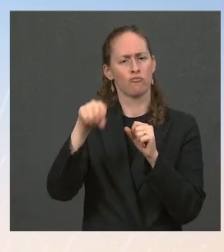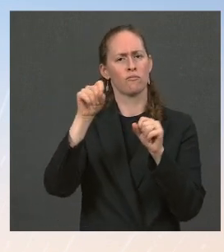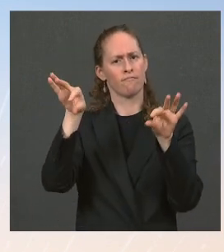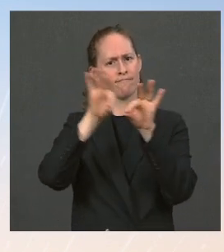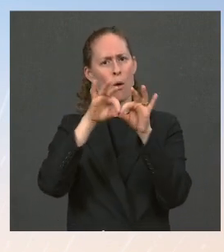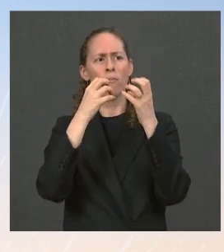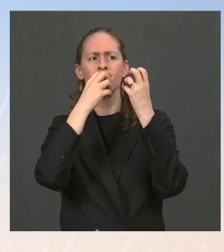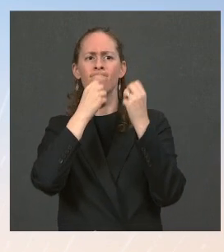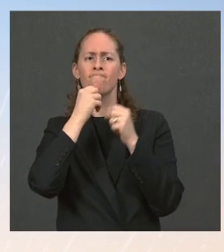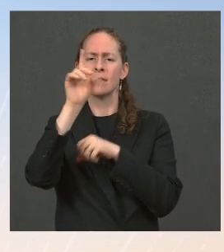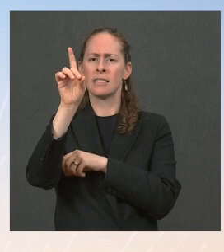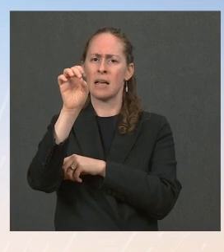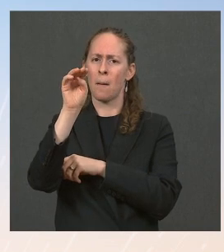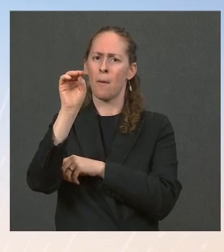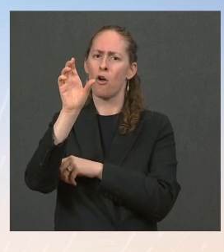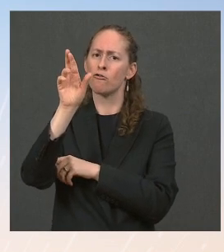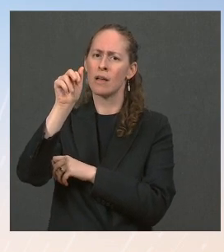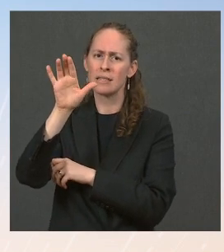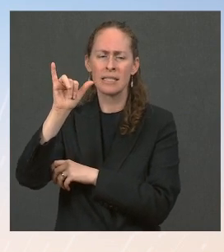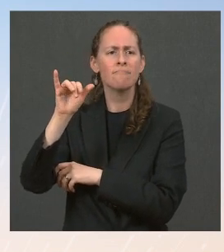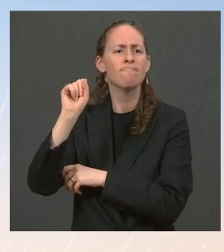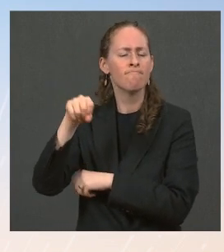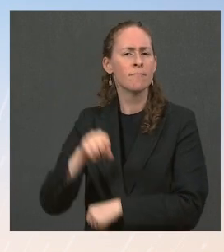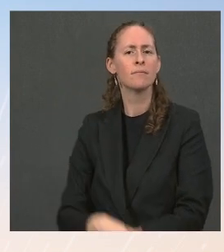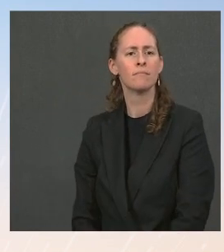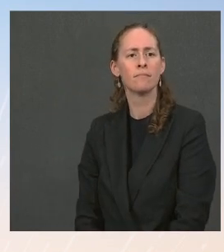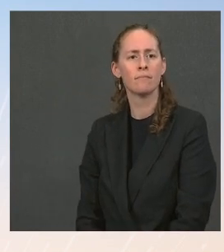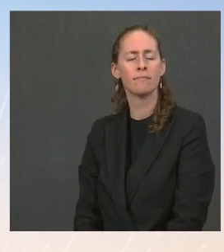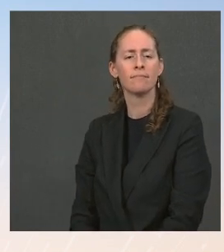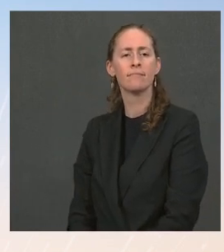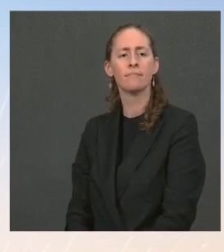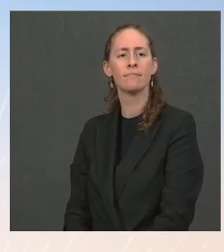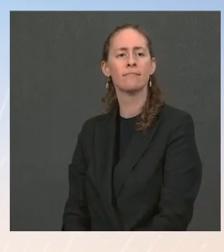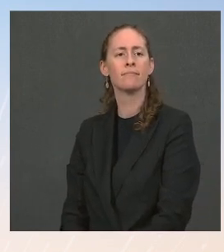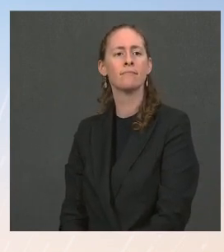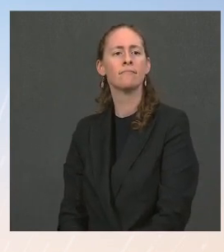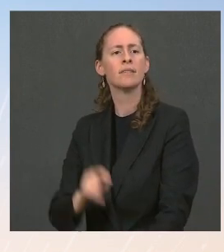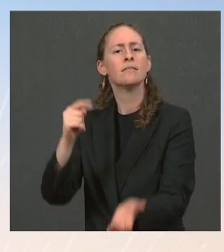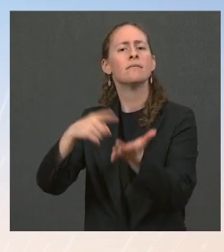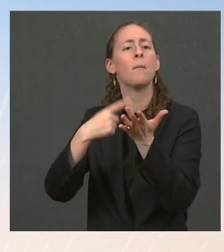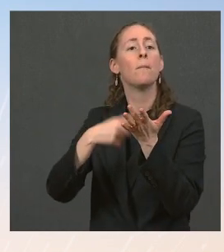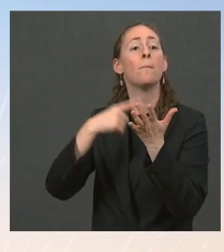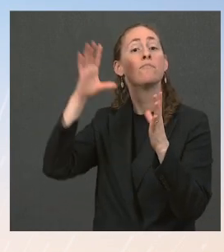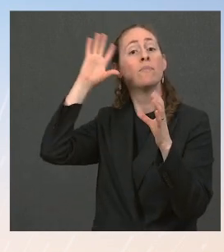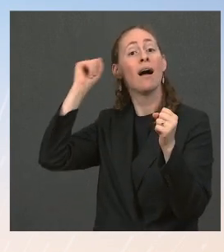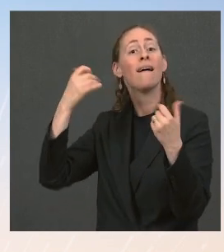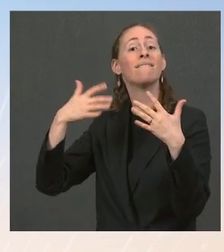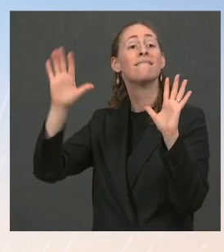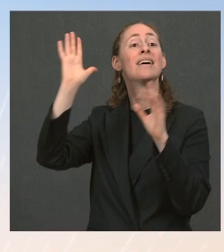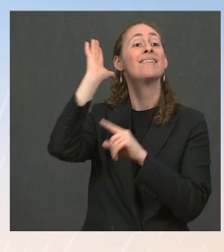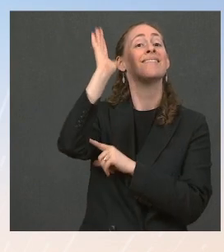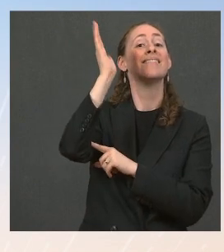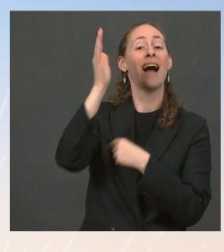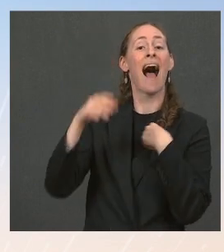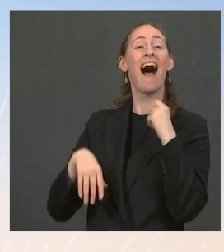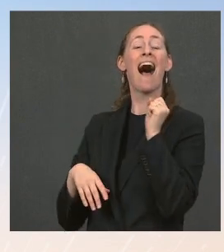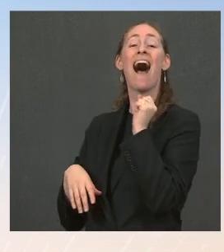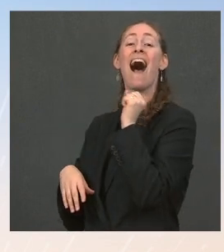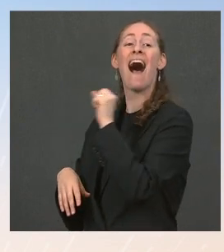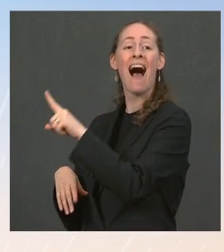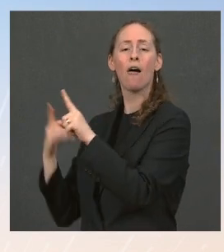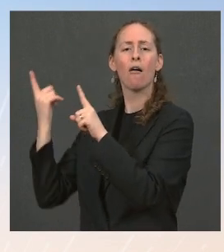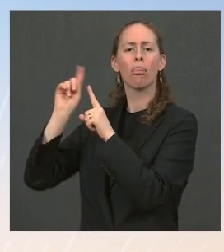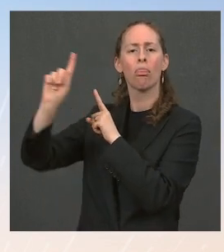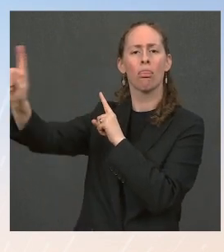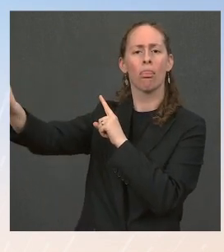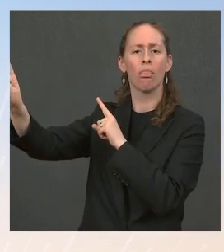September, most of the occasions we've had have been fleeting. In fact, there are some occasions where he's only taken one question and walked away, and most of those occasions have occurred outside of this